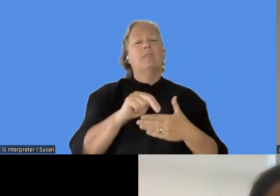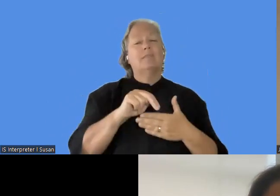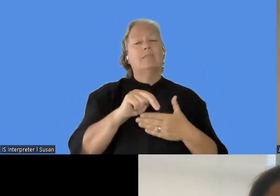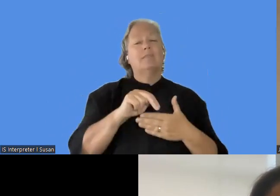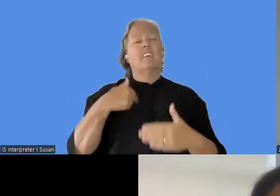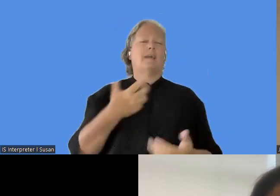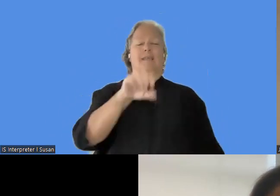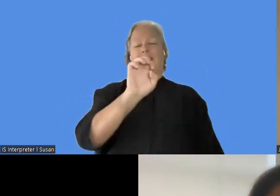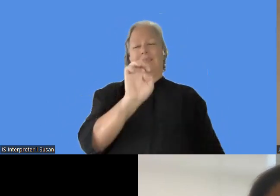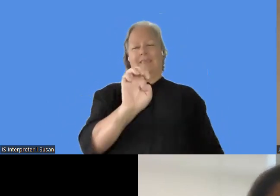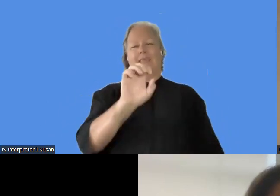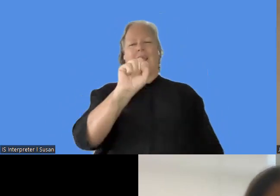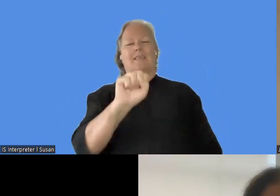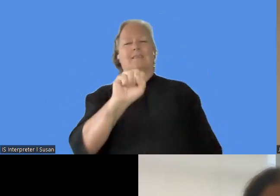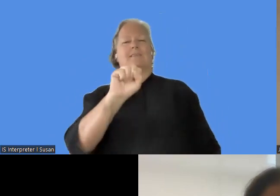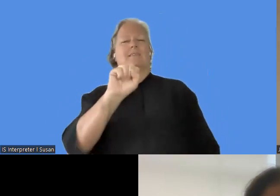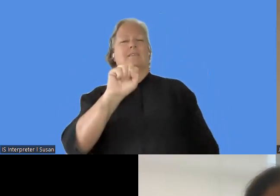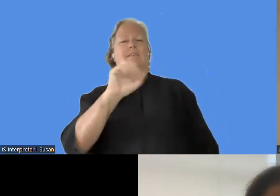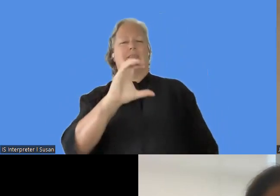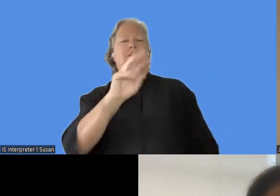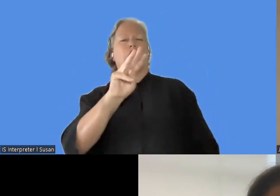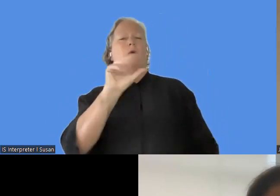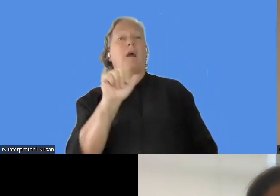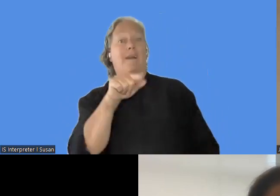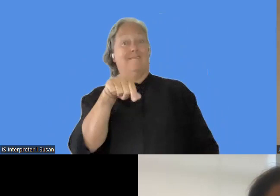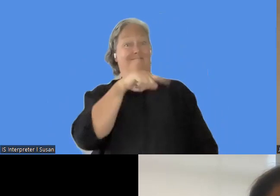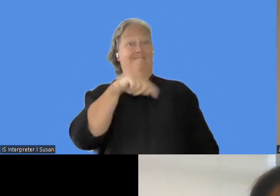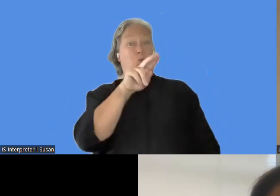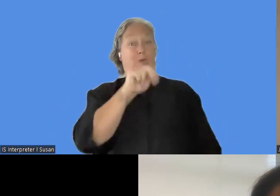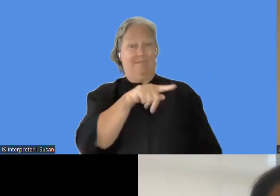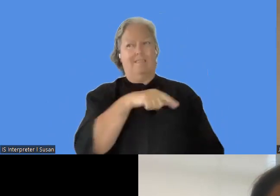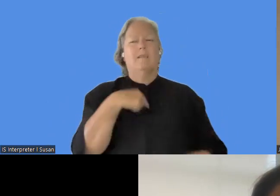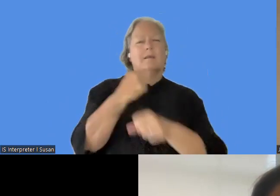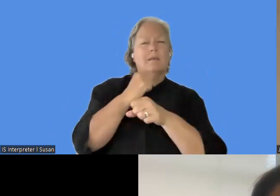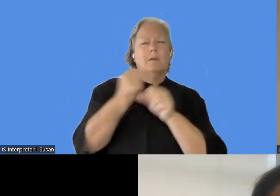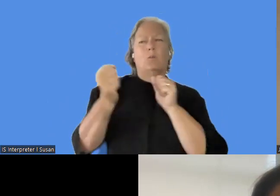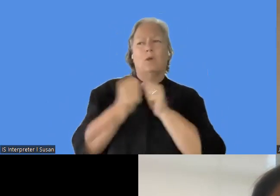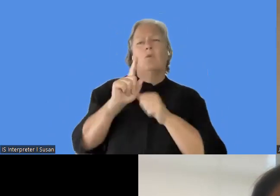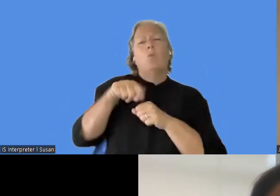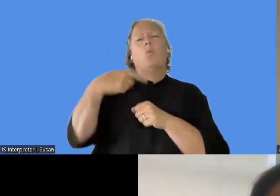in consultation with the NSOs, NGOs, and other international organizations.